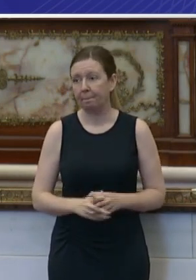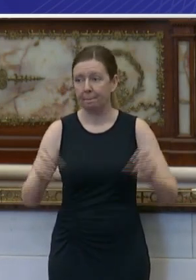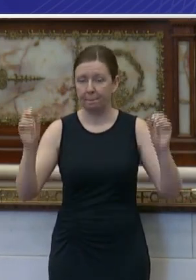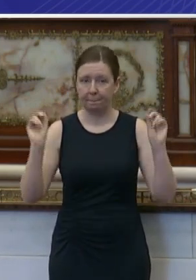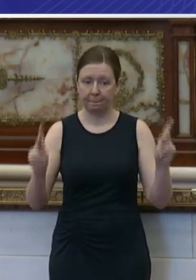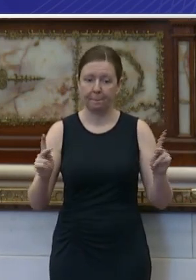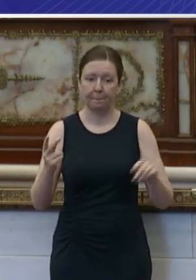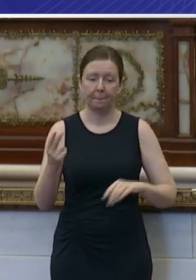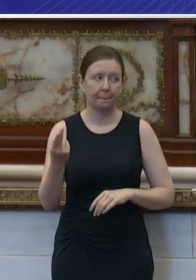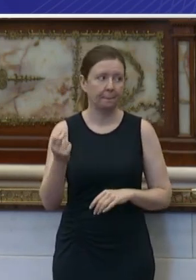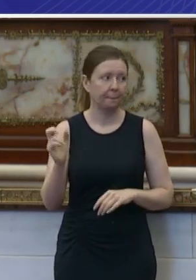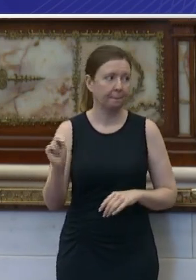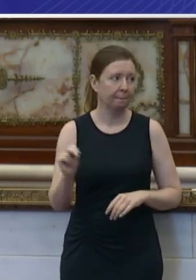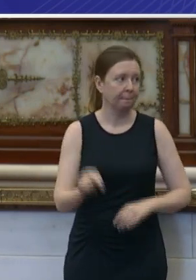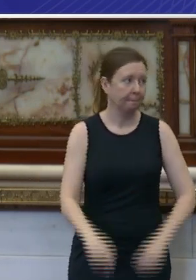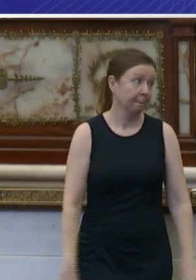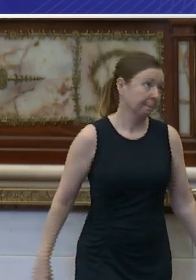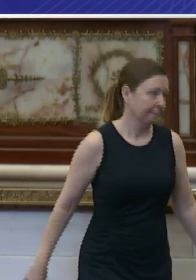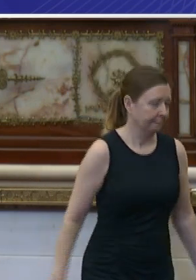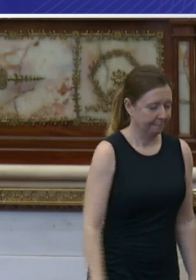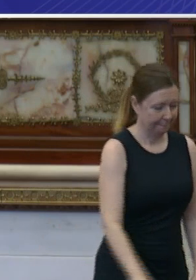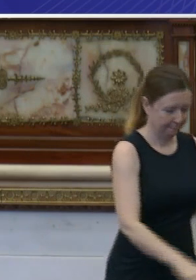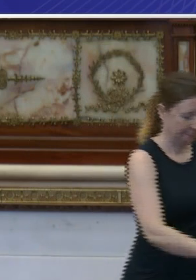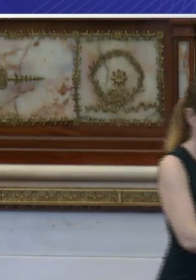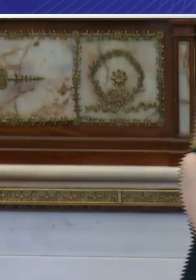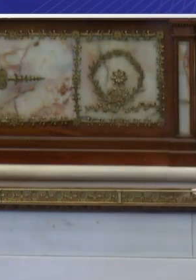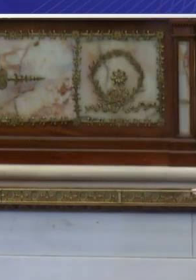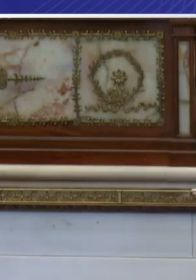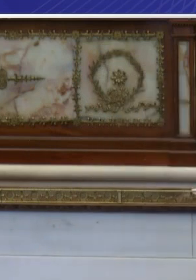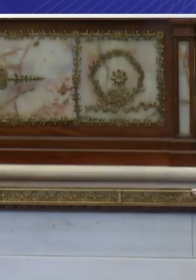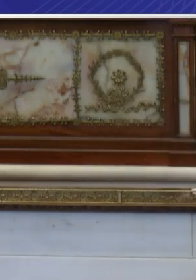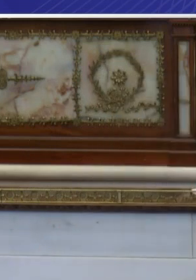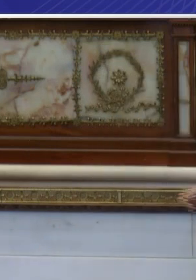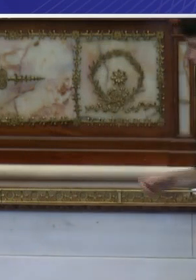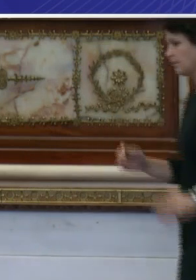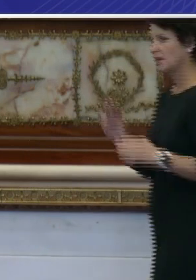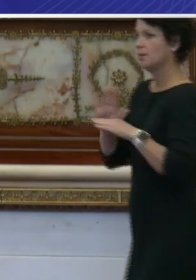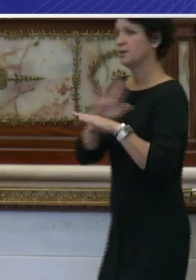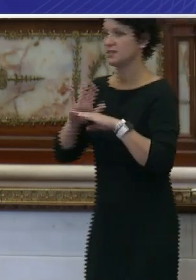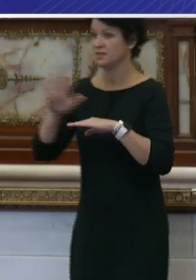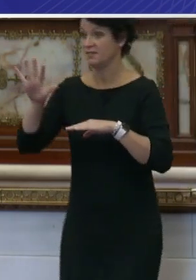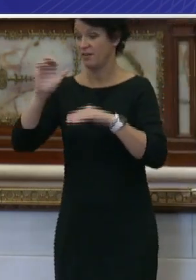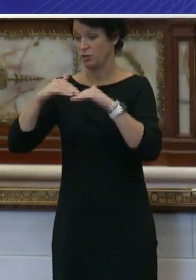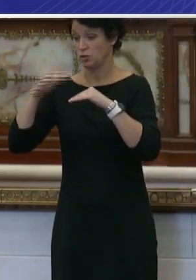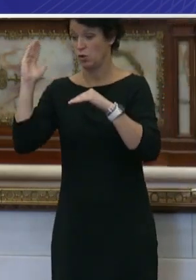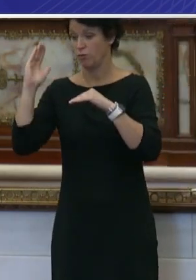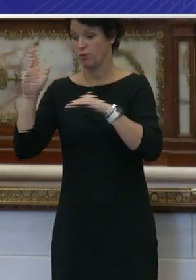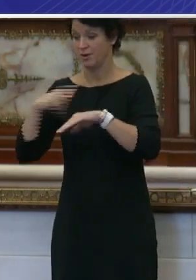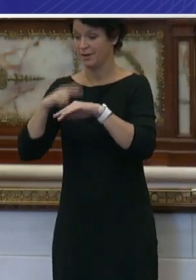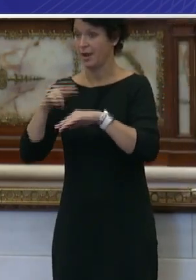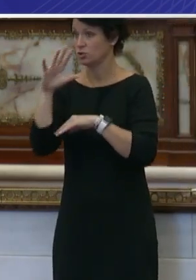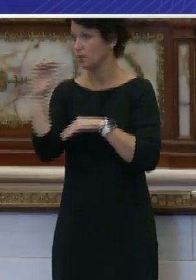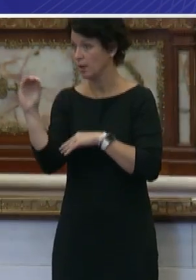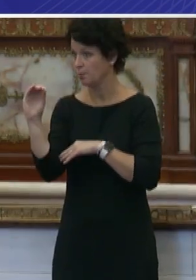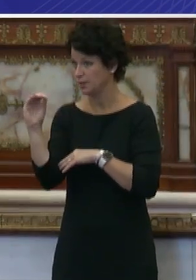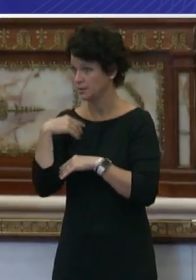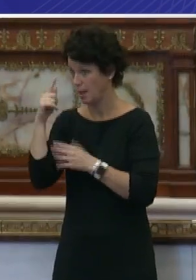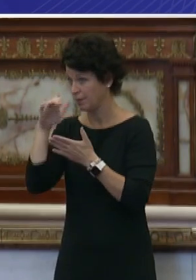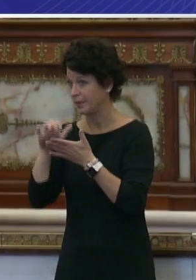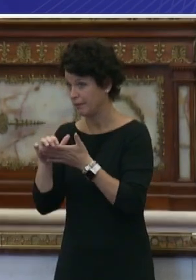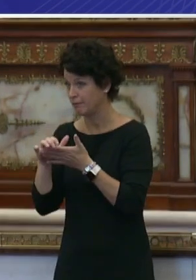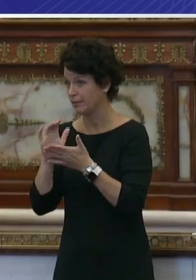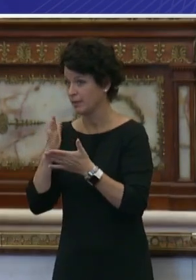Okay, and the businesses that are over 500, they would be national companies, is my understanding,